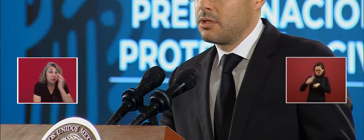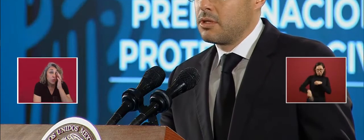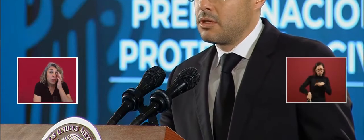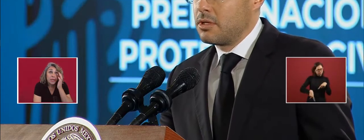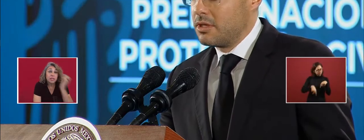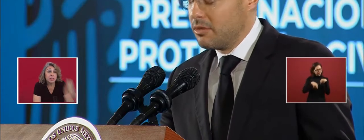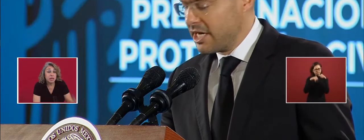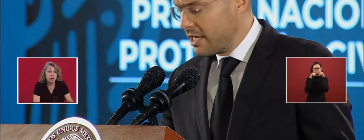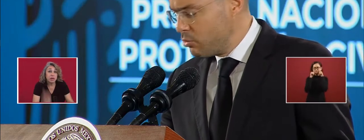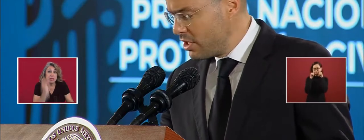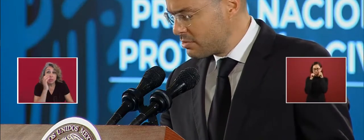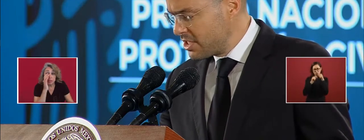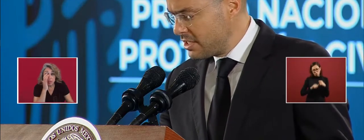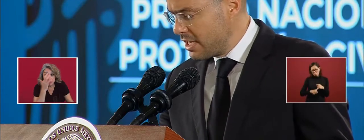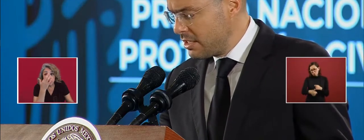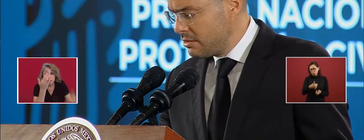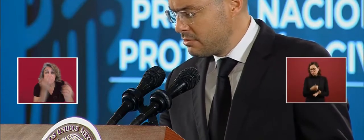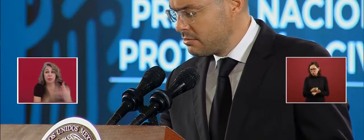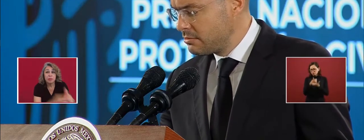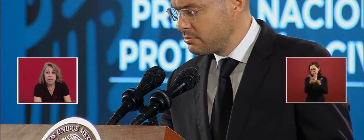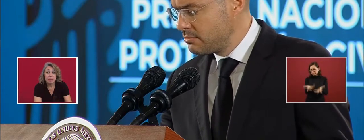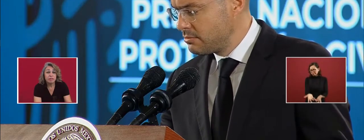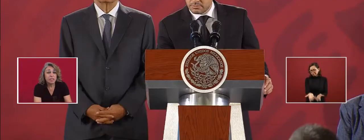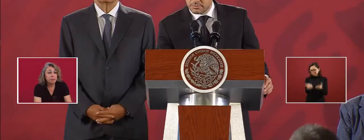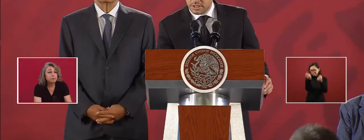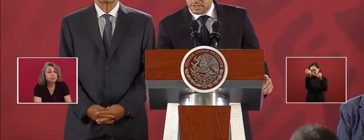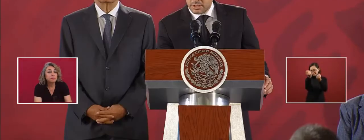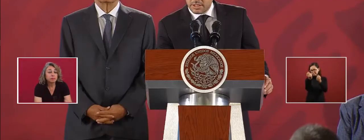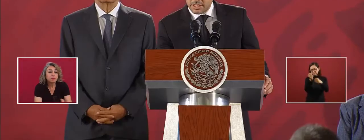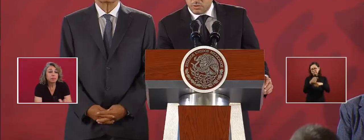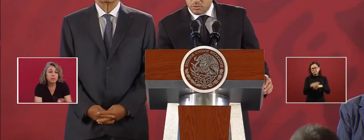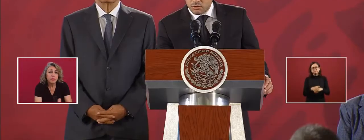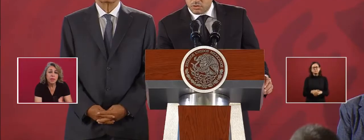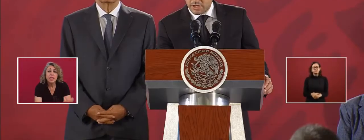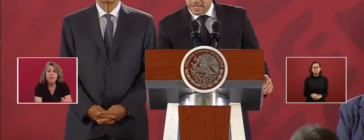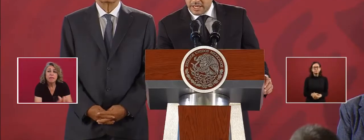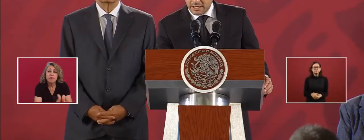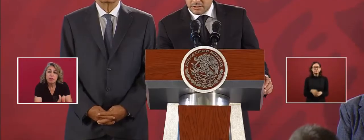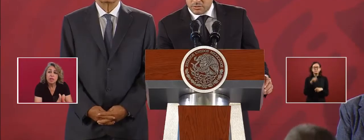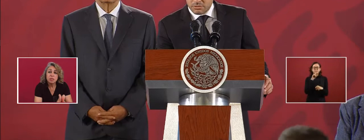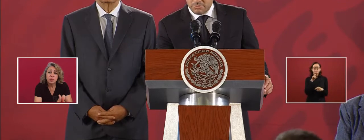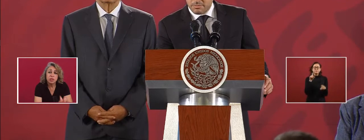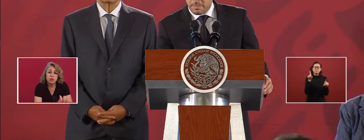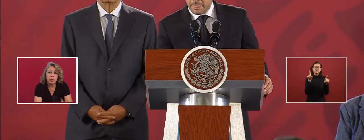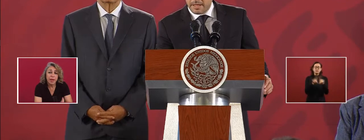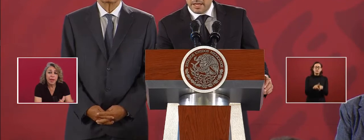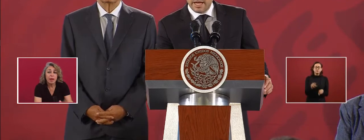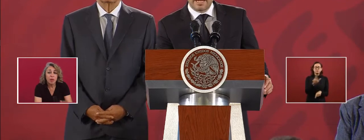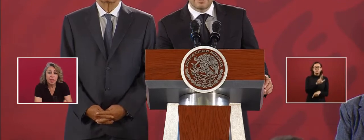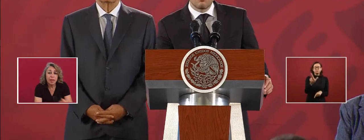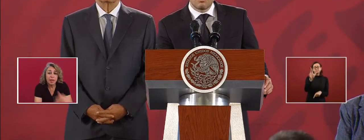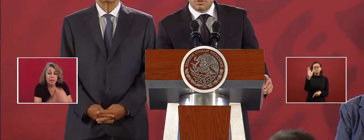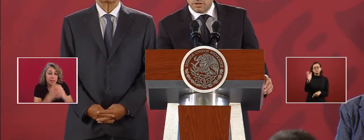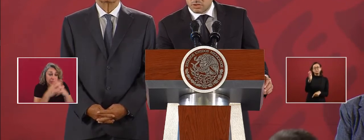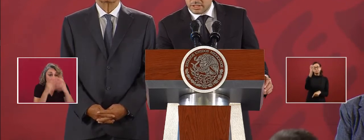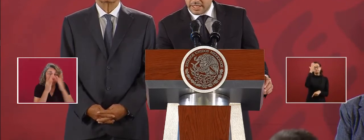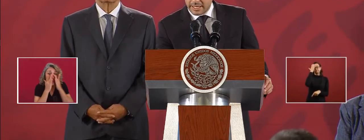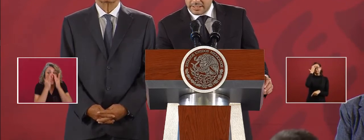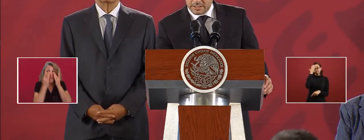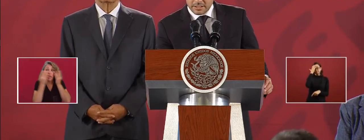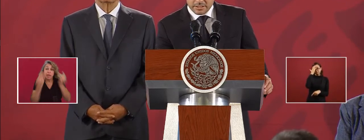takes risks in order to save other people's lives. In a very special way, I recognize